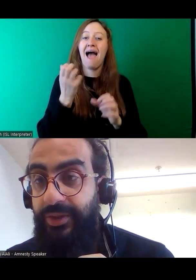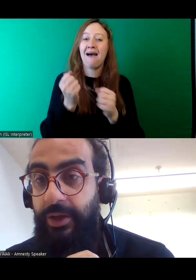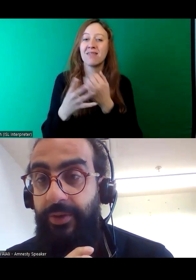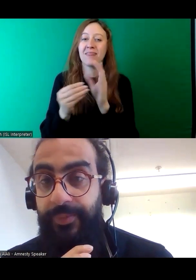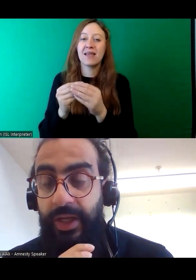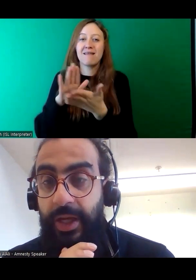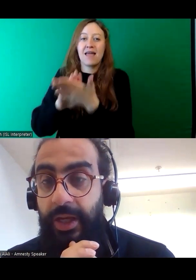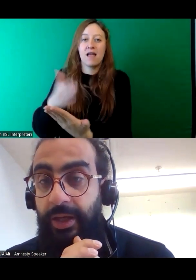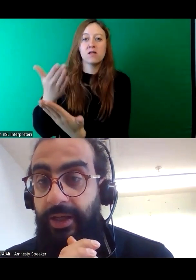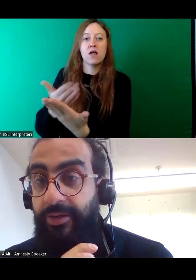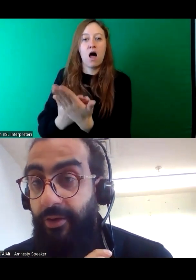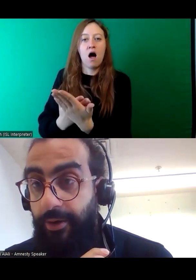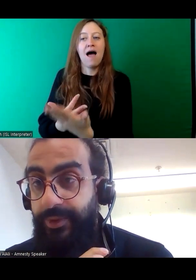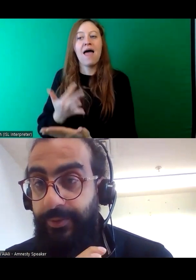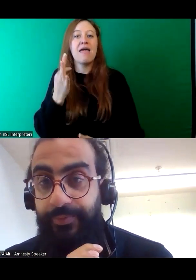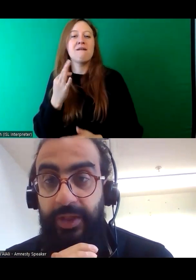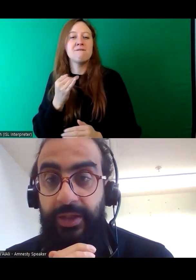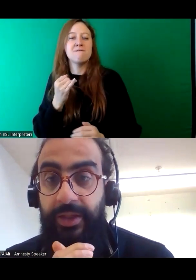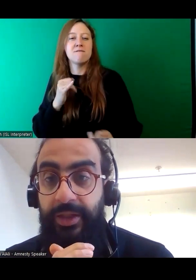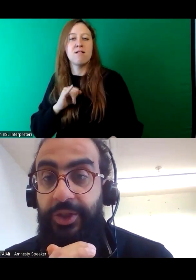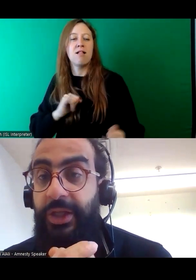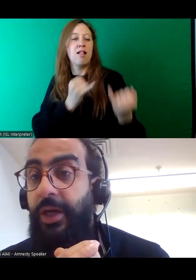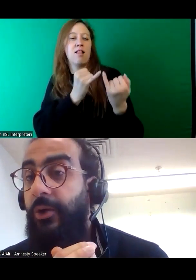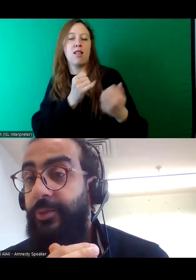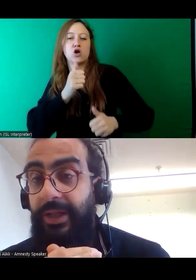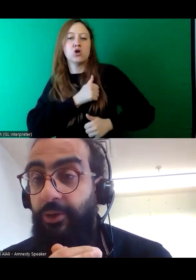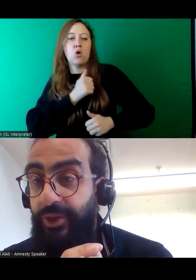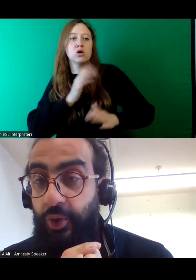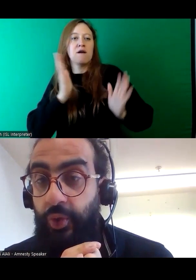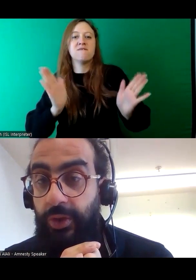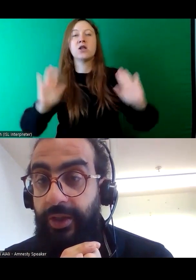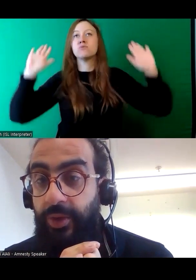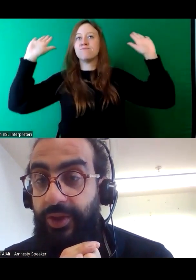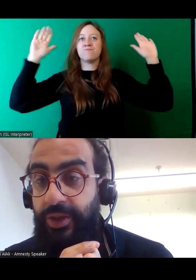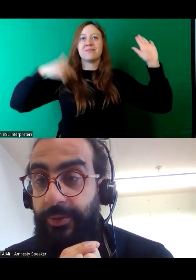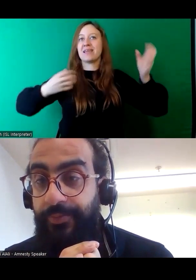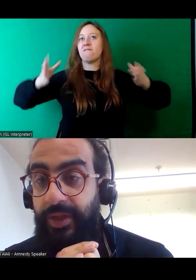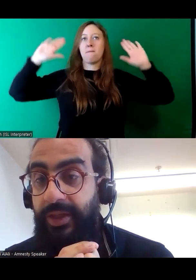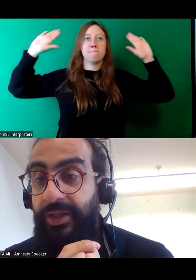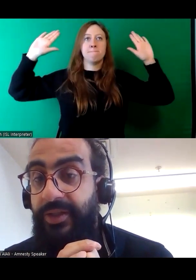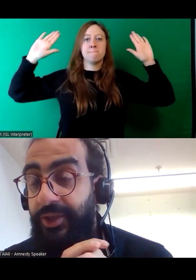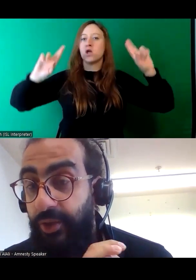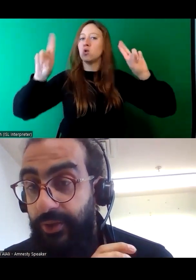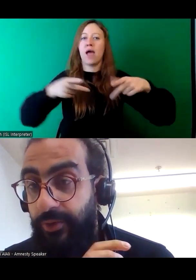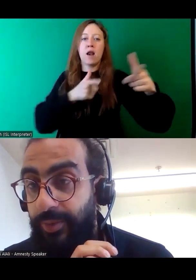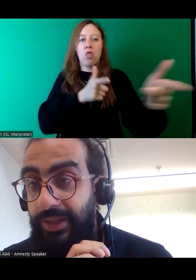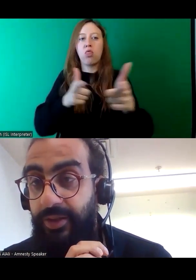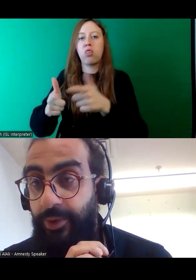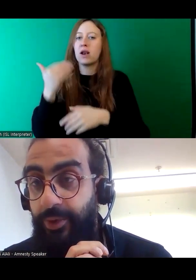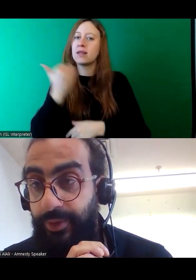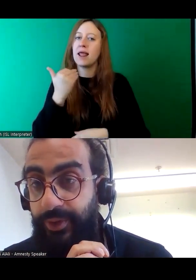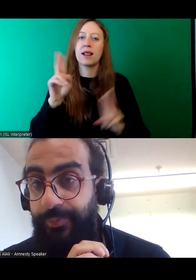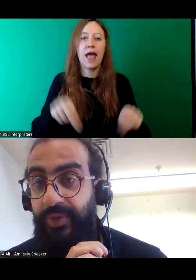and laid down their arms, shelling a hospital or a school in which it's not used for